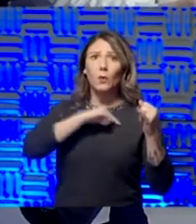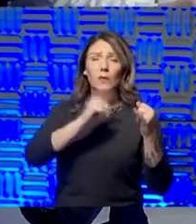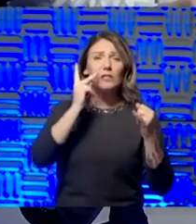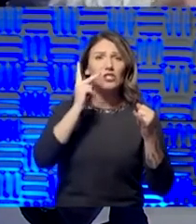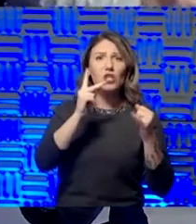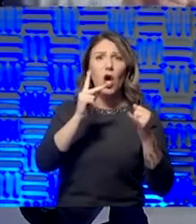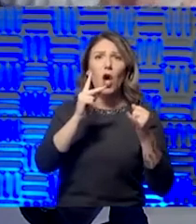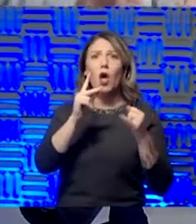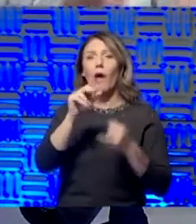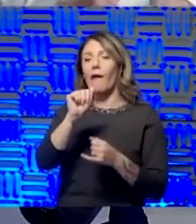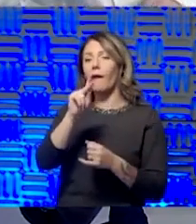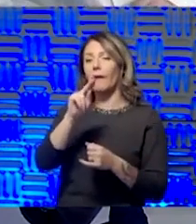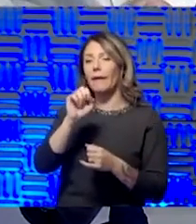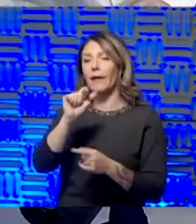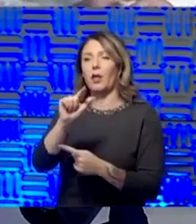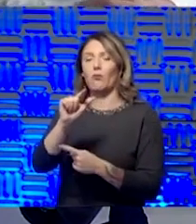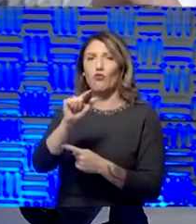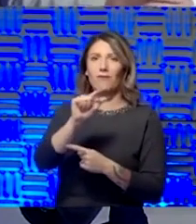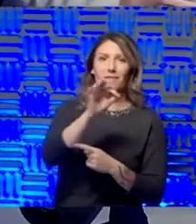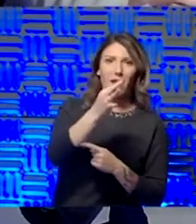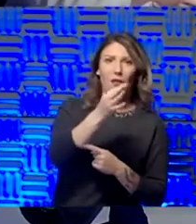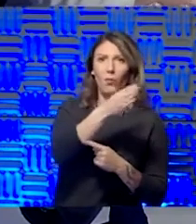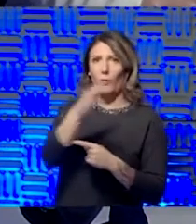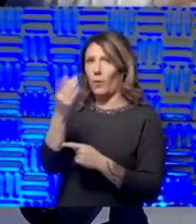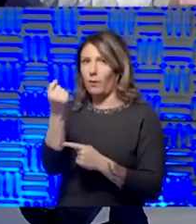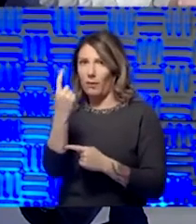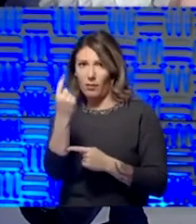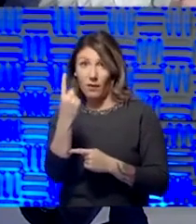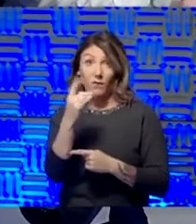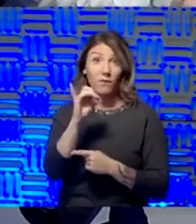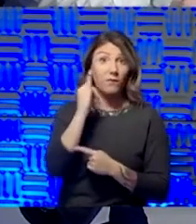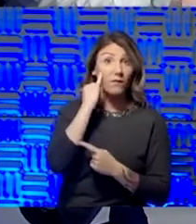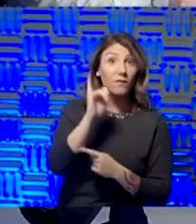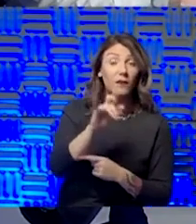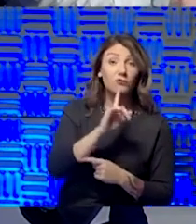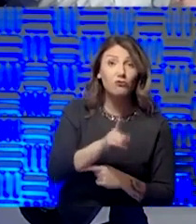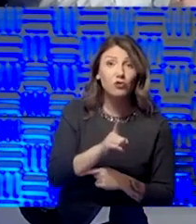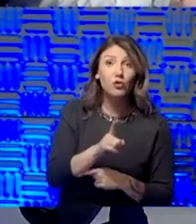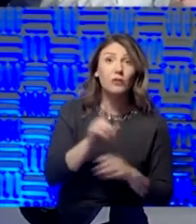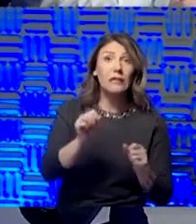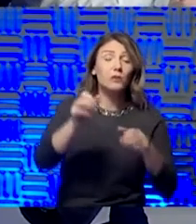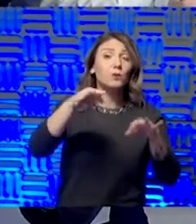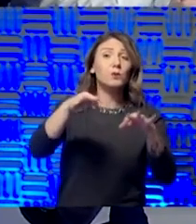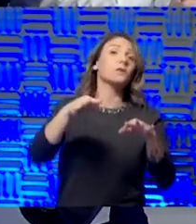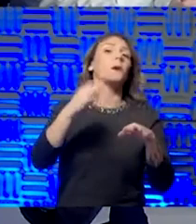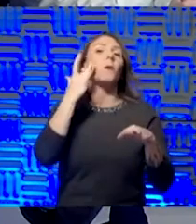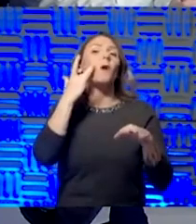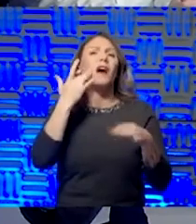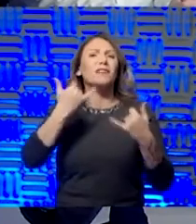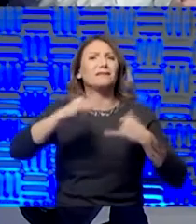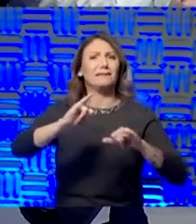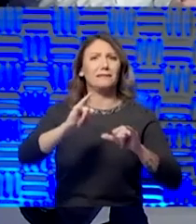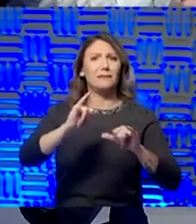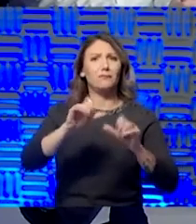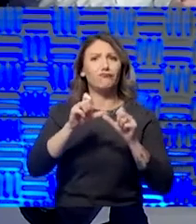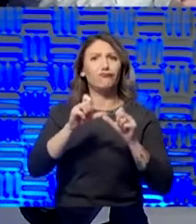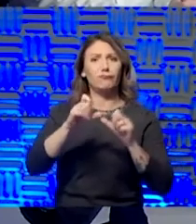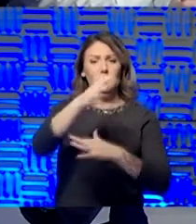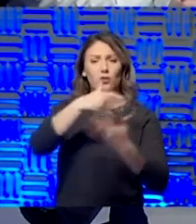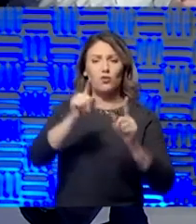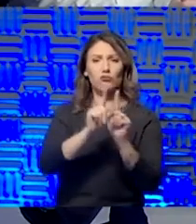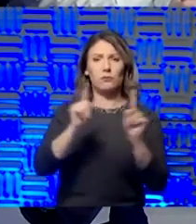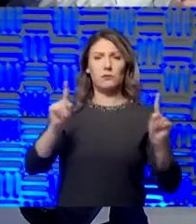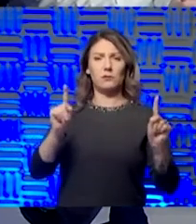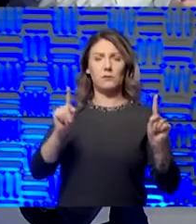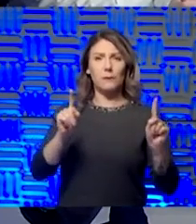the 11th, and if that's true, can you explain why we still need to maintain social distancing, we still